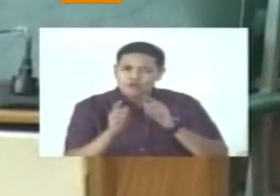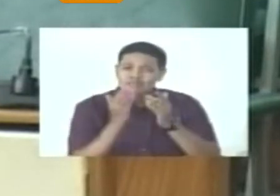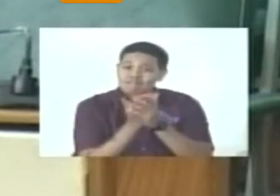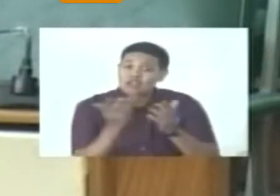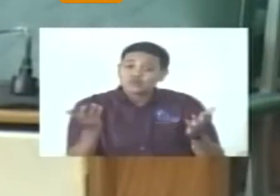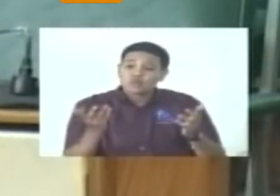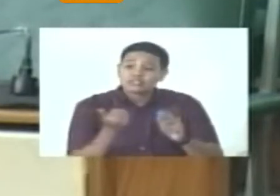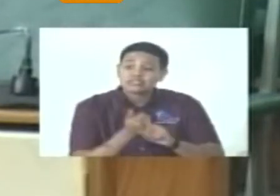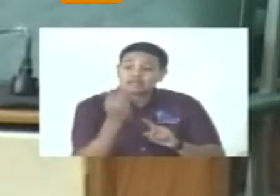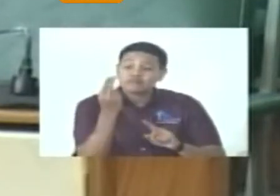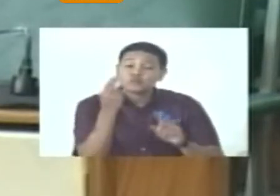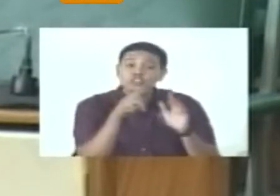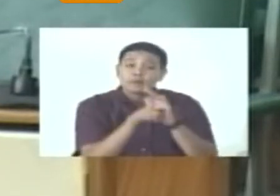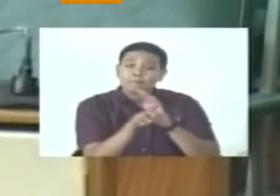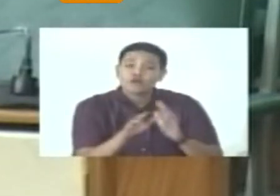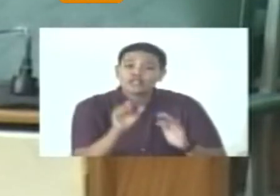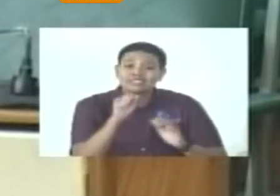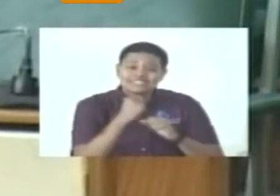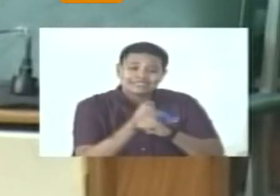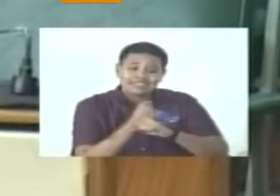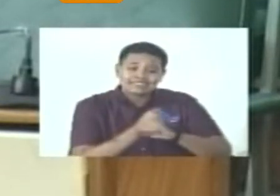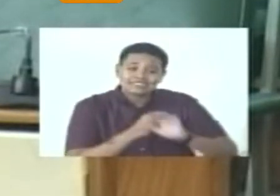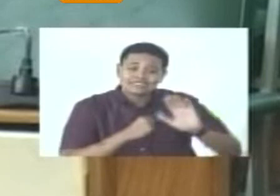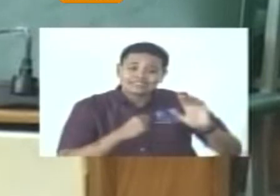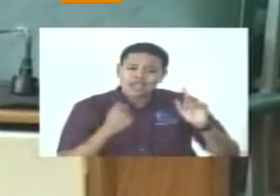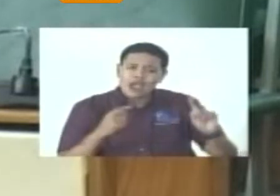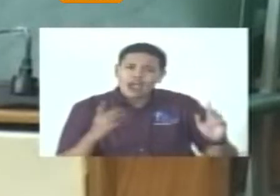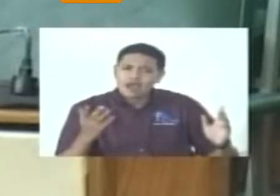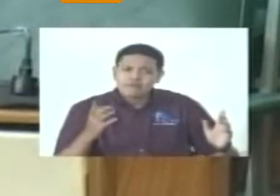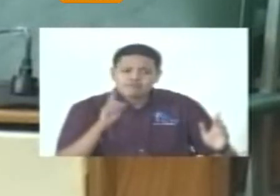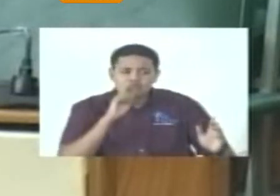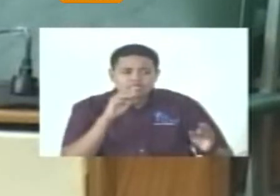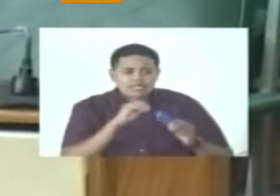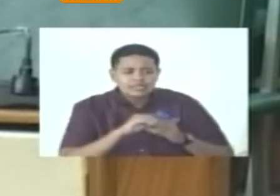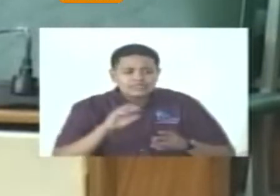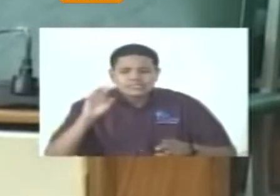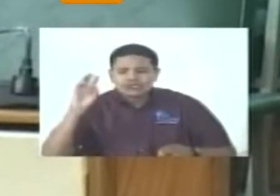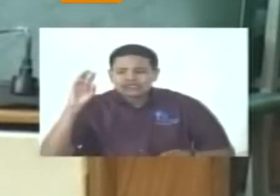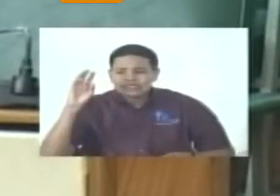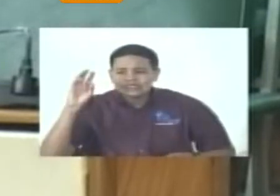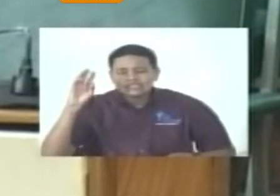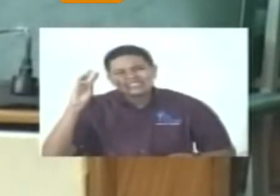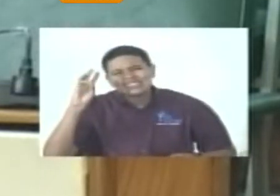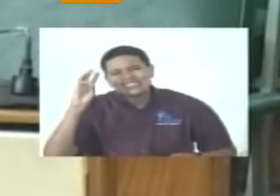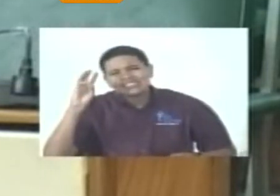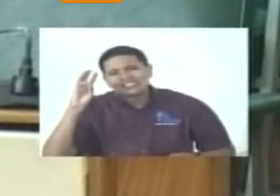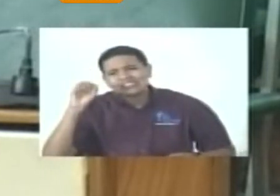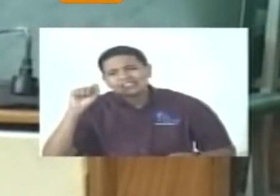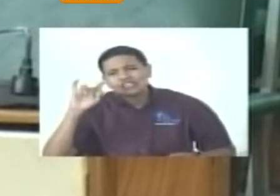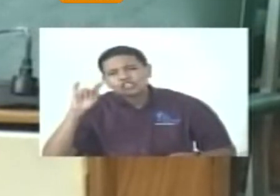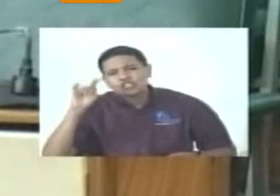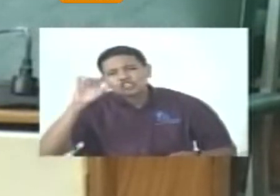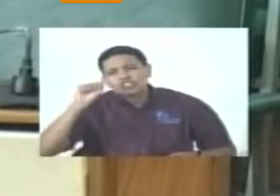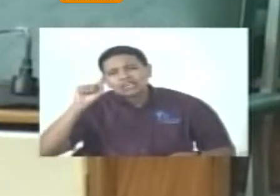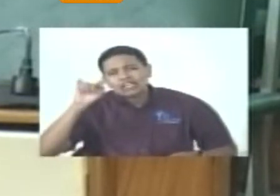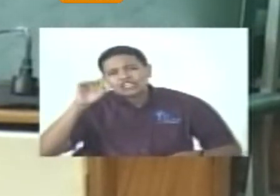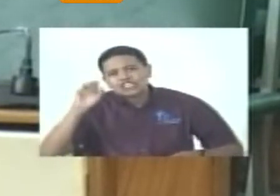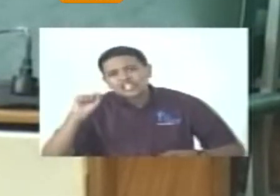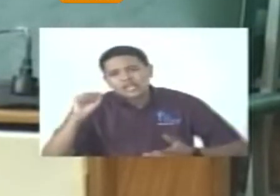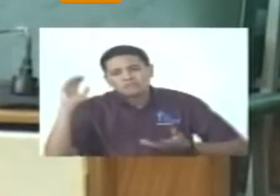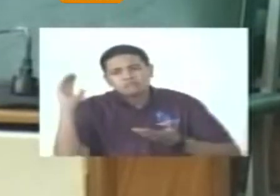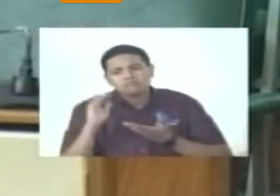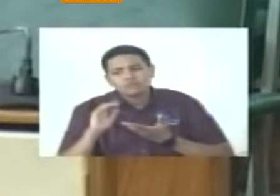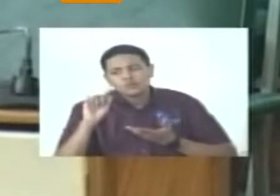are, using the murder statistic, Mr. President, in 6, well, let's look at it. St. James is down